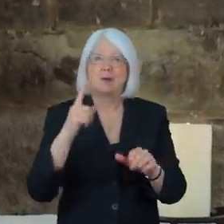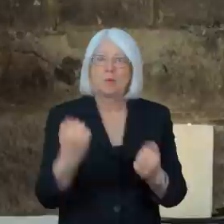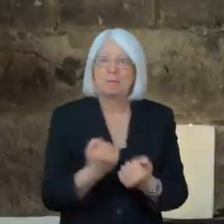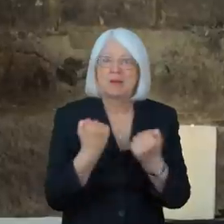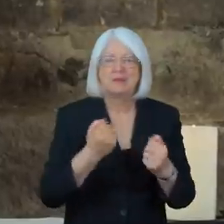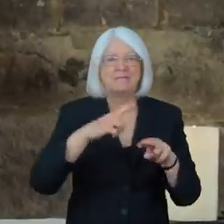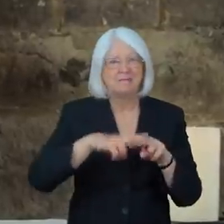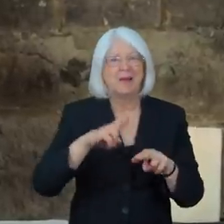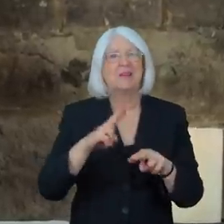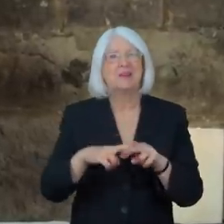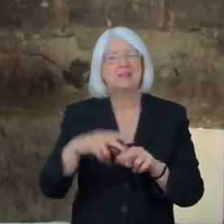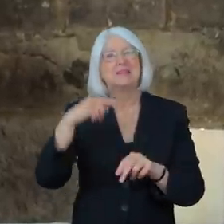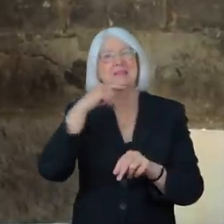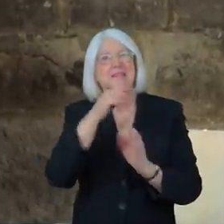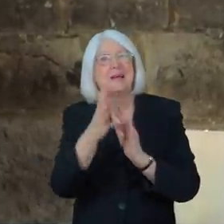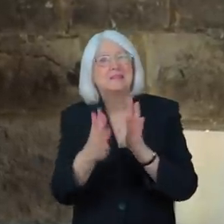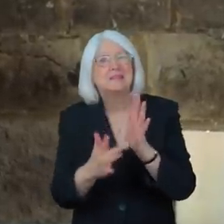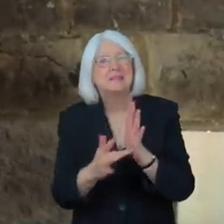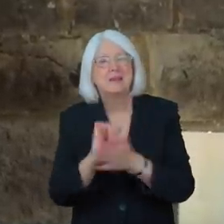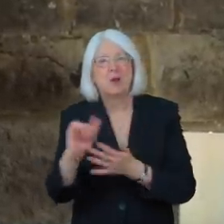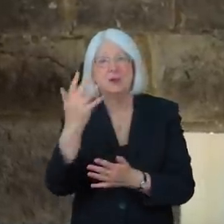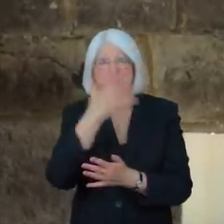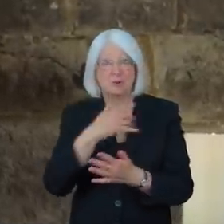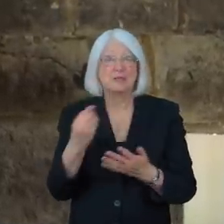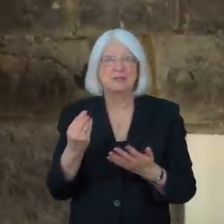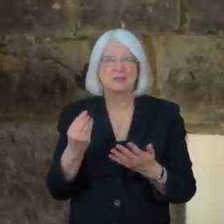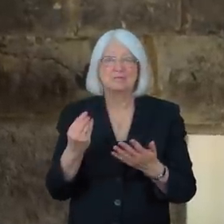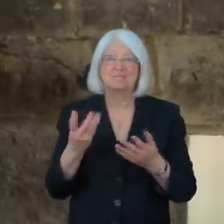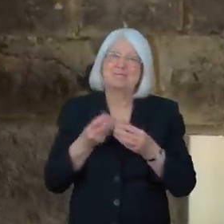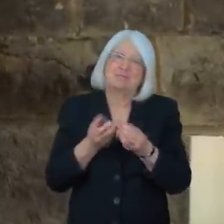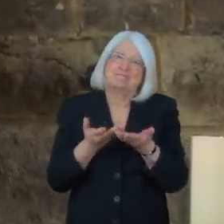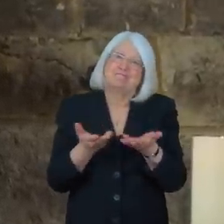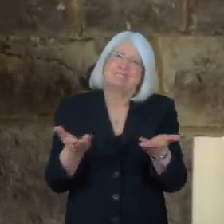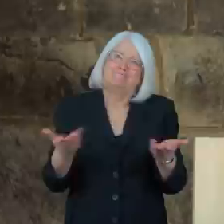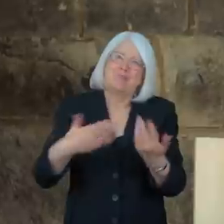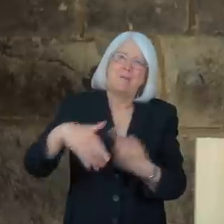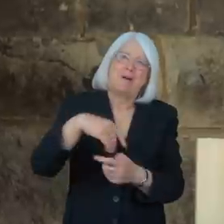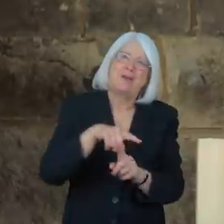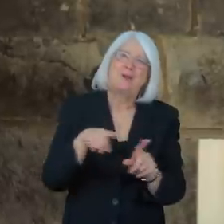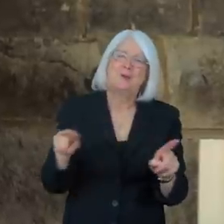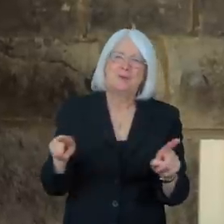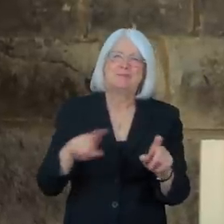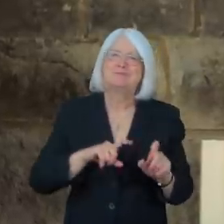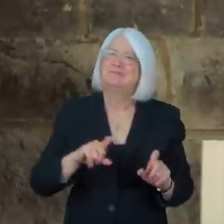the Father, and the Son, and the Holy Spirit, be